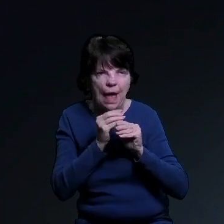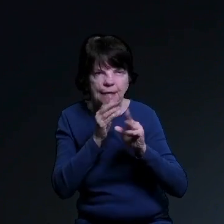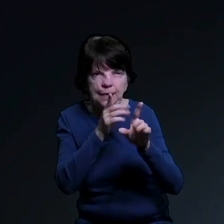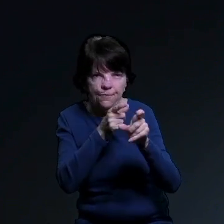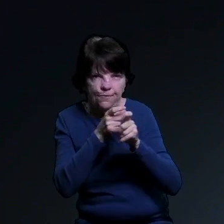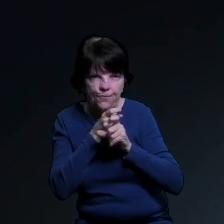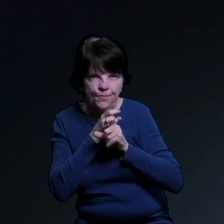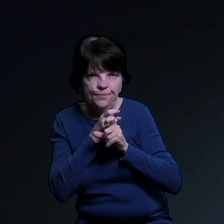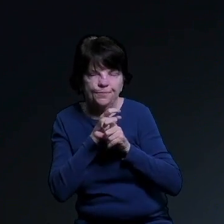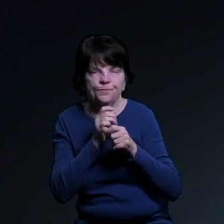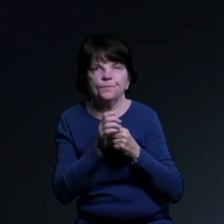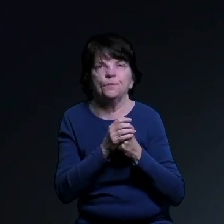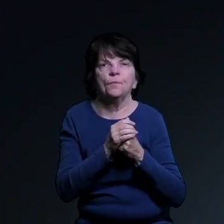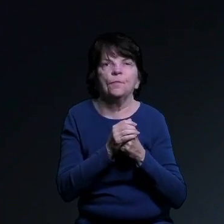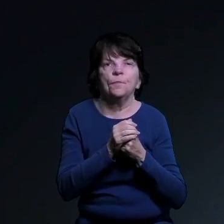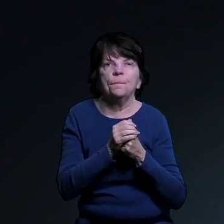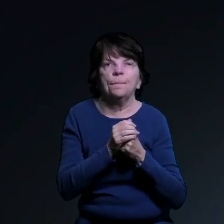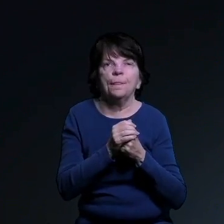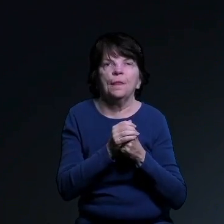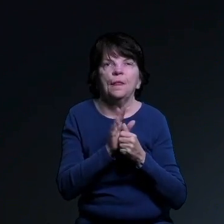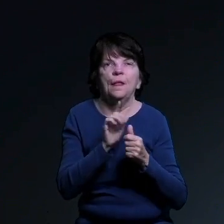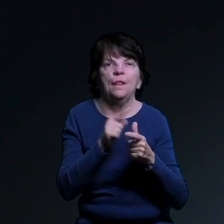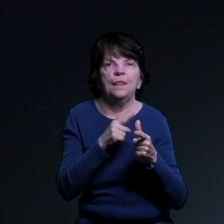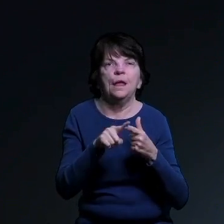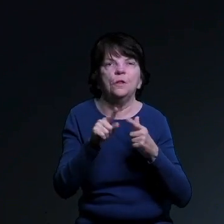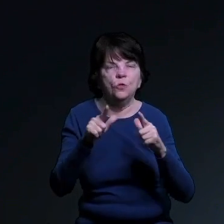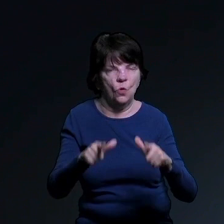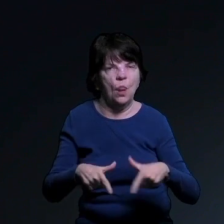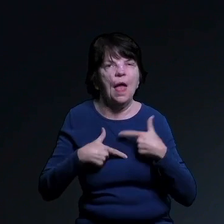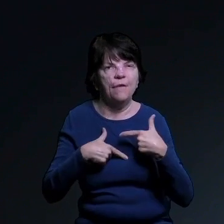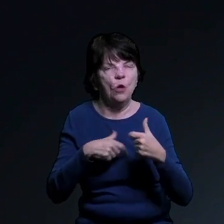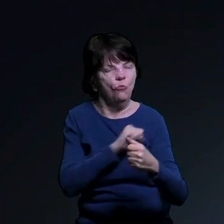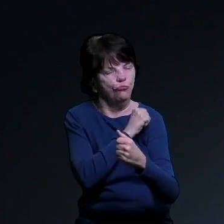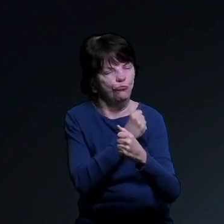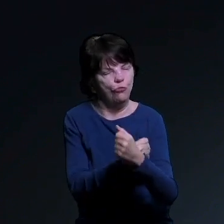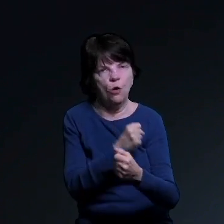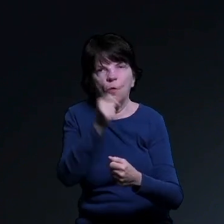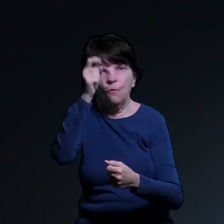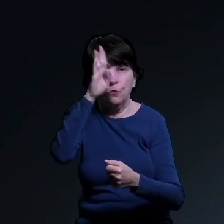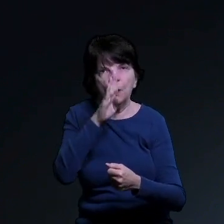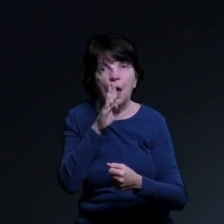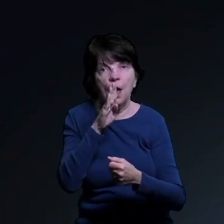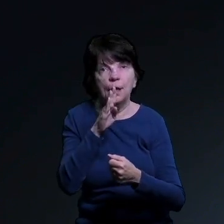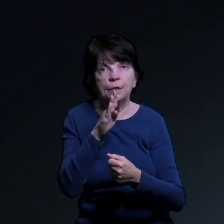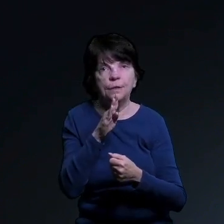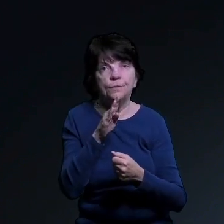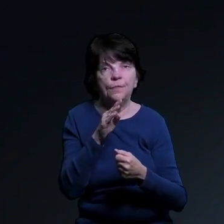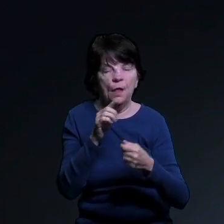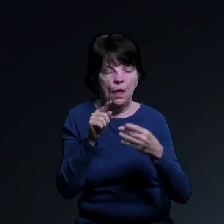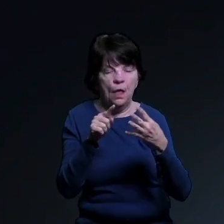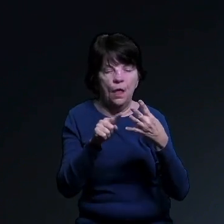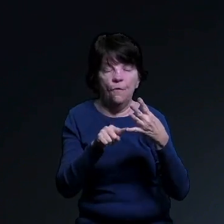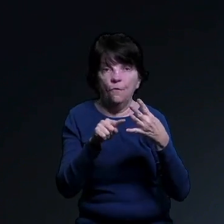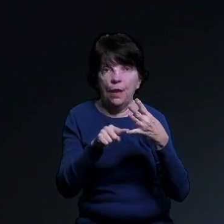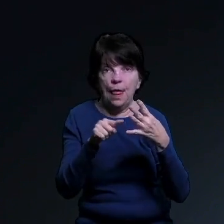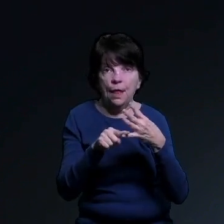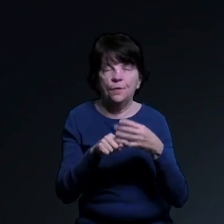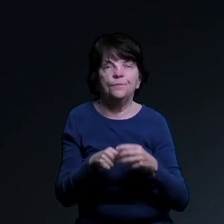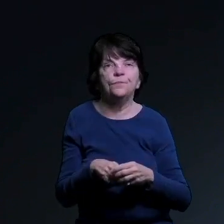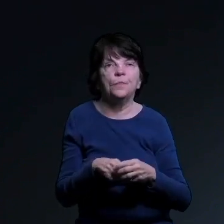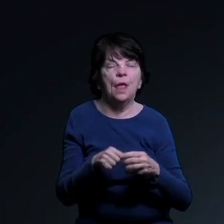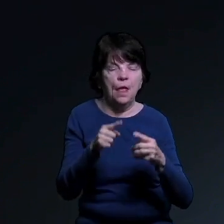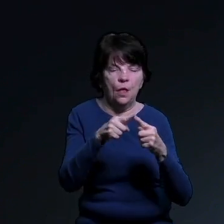life that you lead. And the fourth and final thing I want to leave with you about Priscilla and Aquila, they were resilient, they